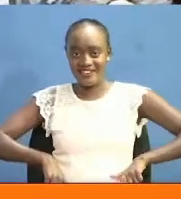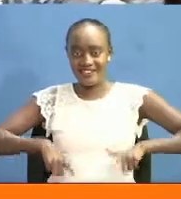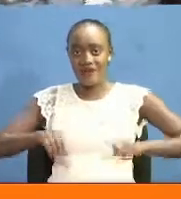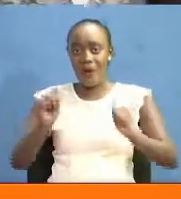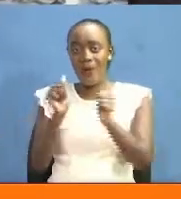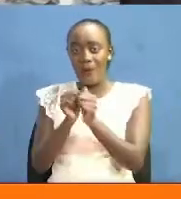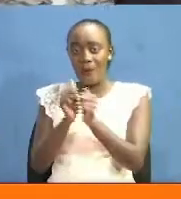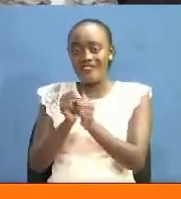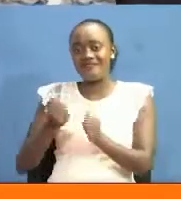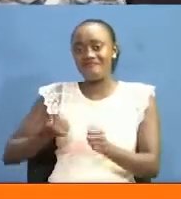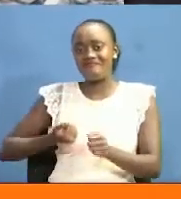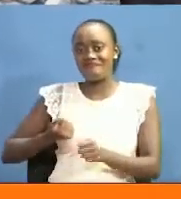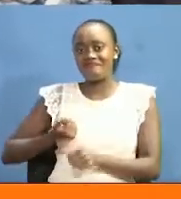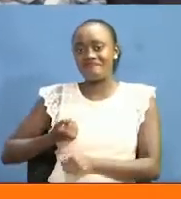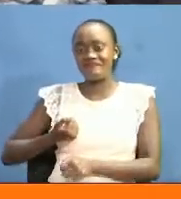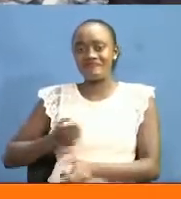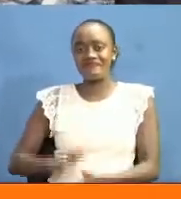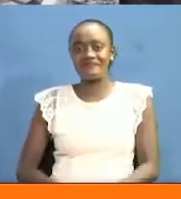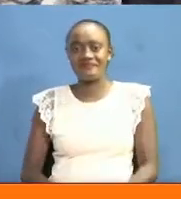with Nice Nyokabi.